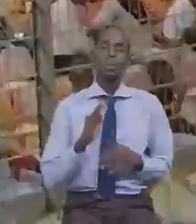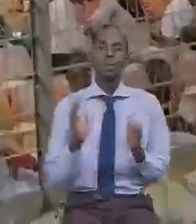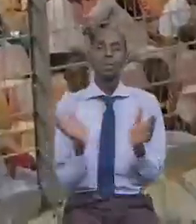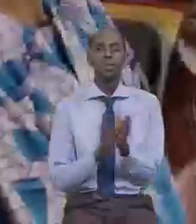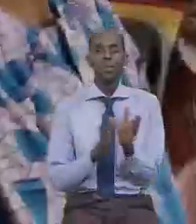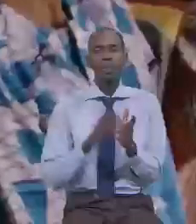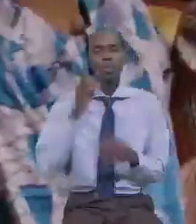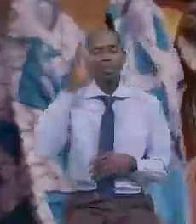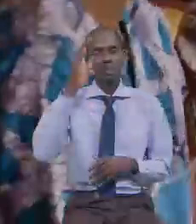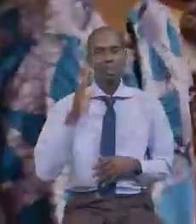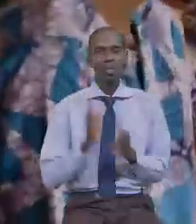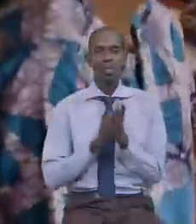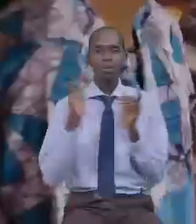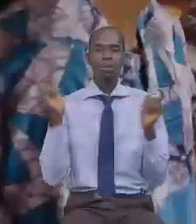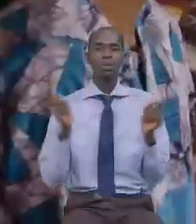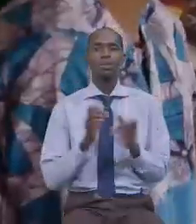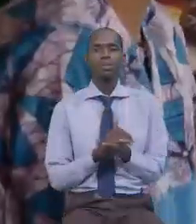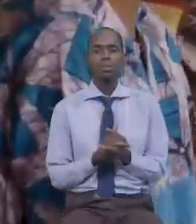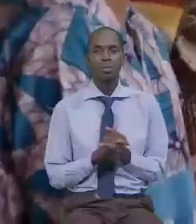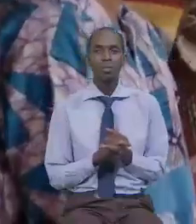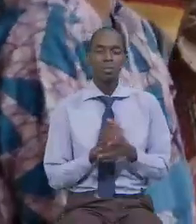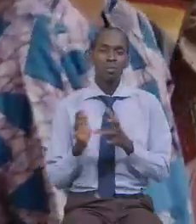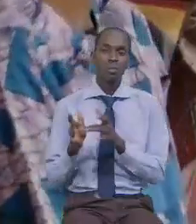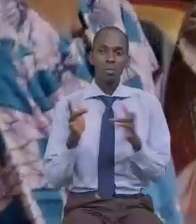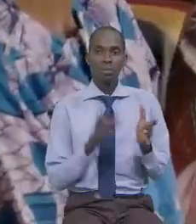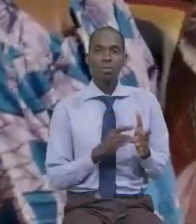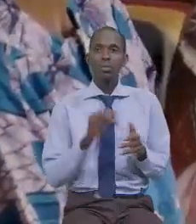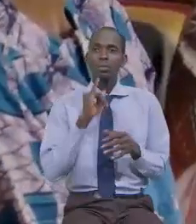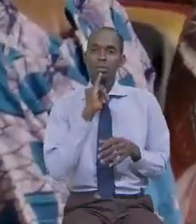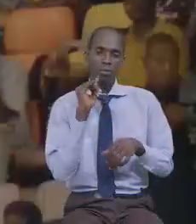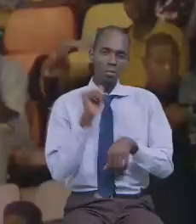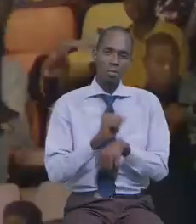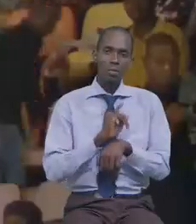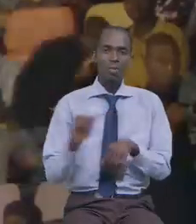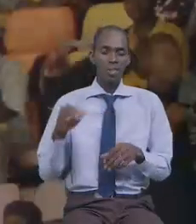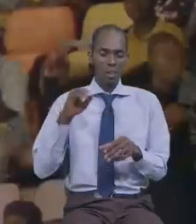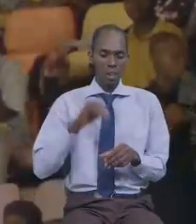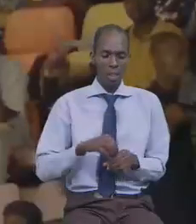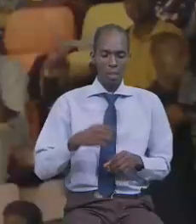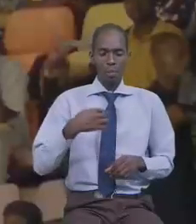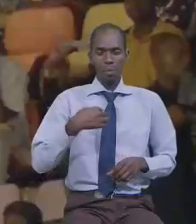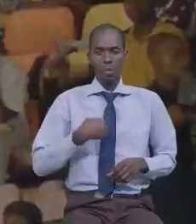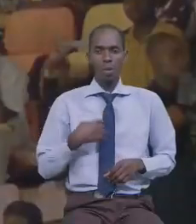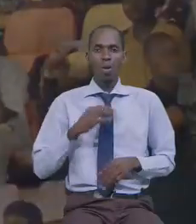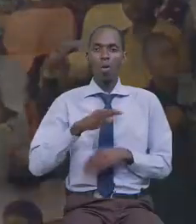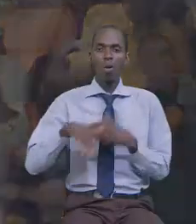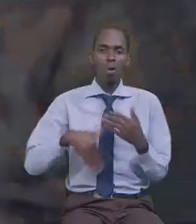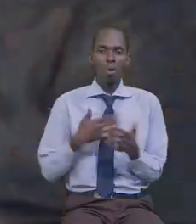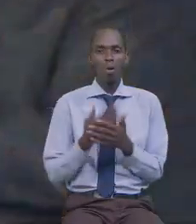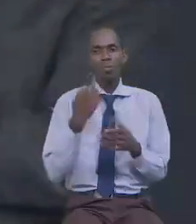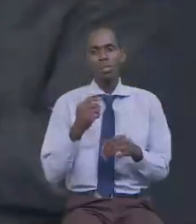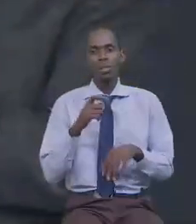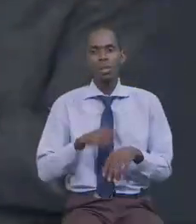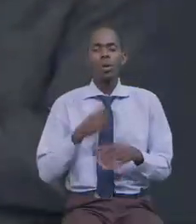praise God. Jesus is working in me all the time. How about